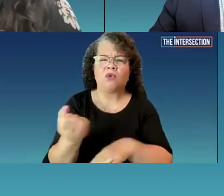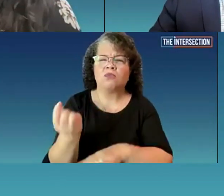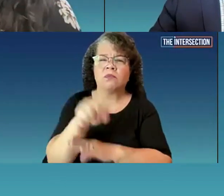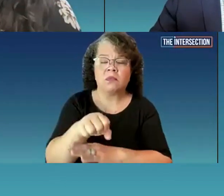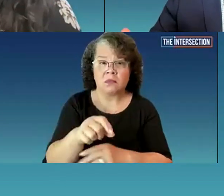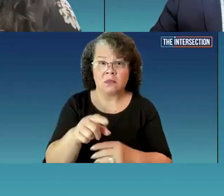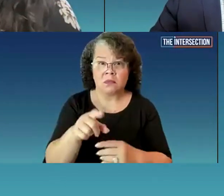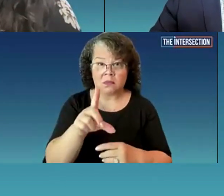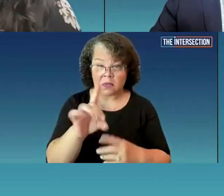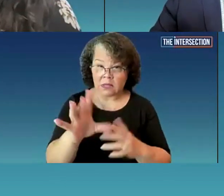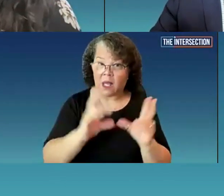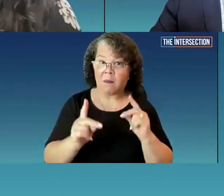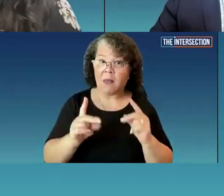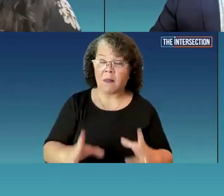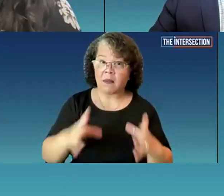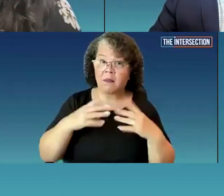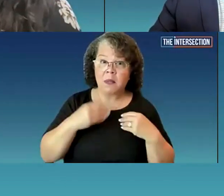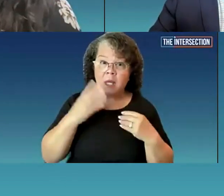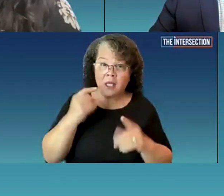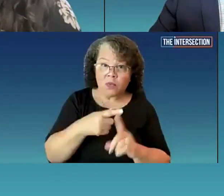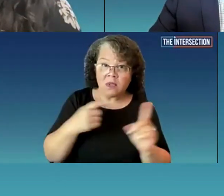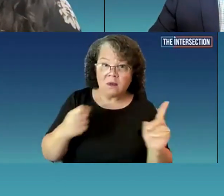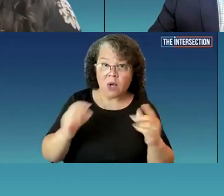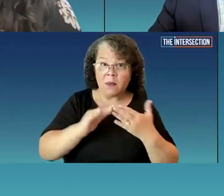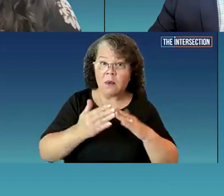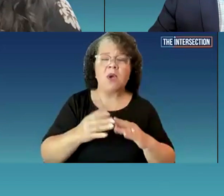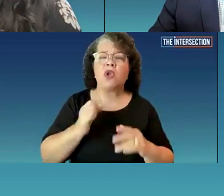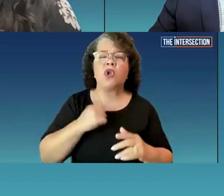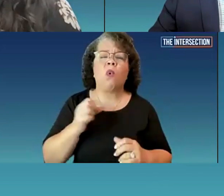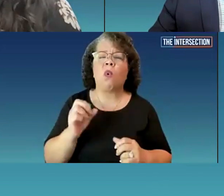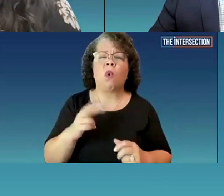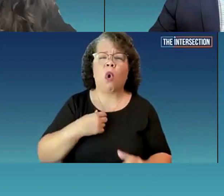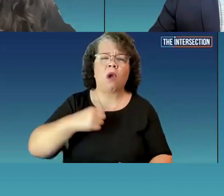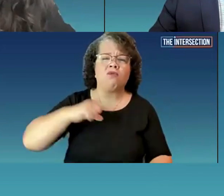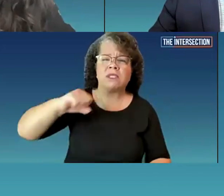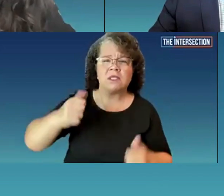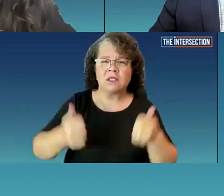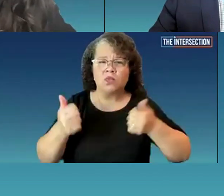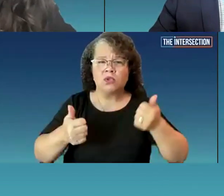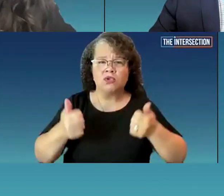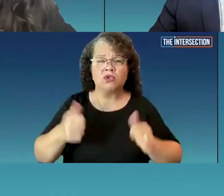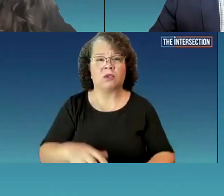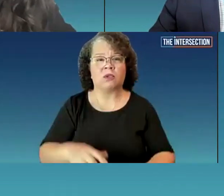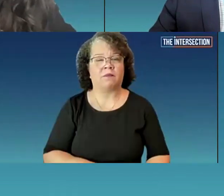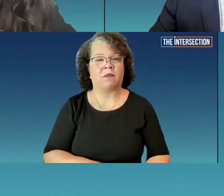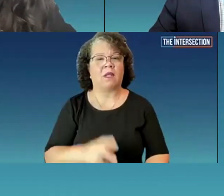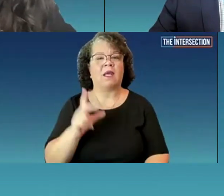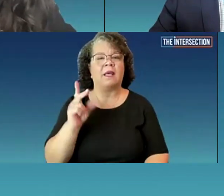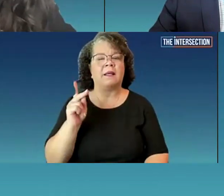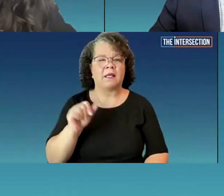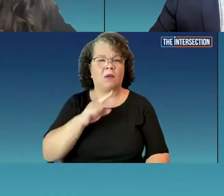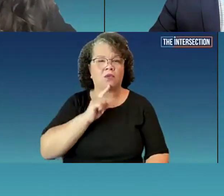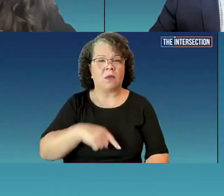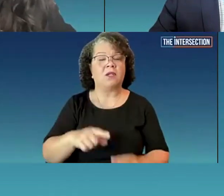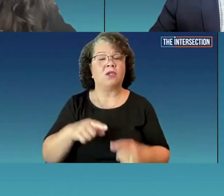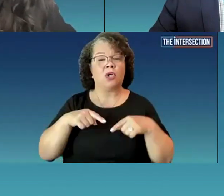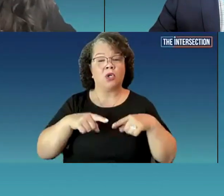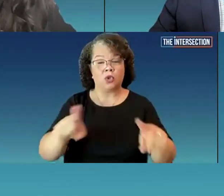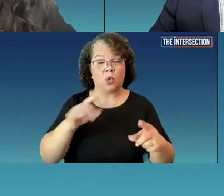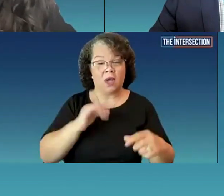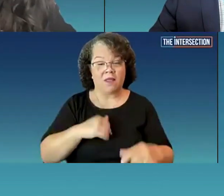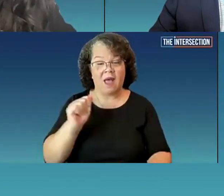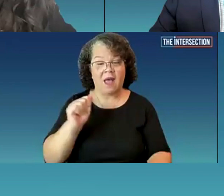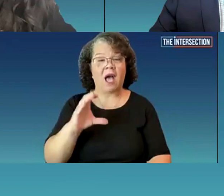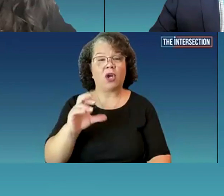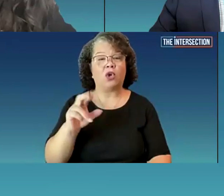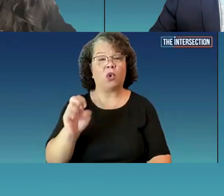because it came from the community, Kimberly, or was there resistance to it? I think it's really important to note that in the Accure study, we started with